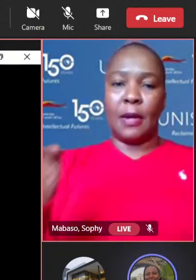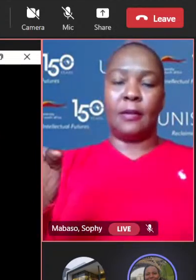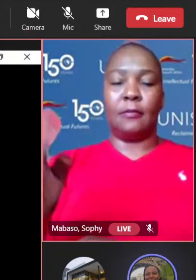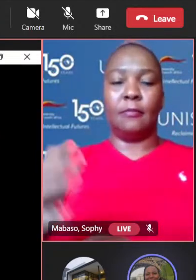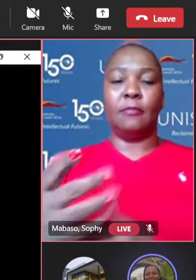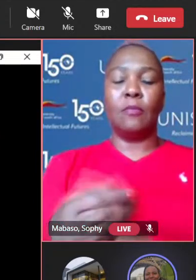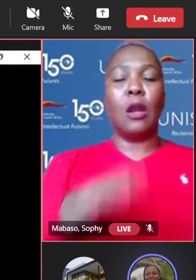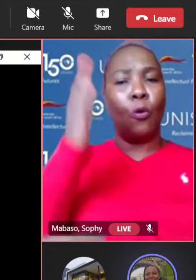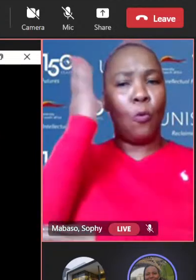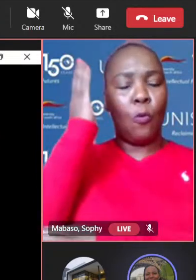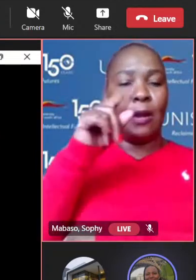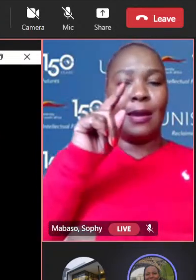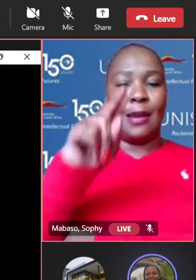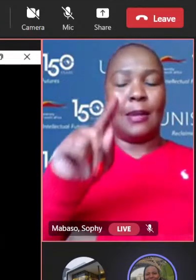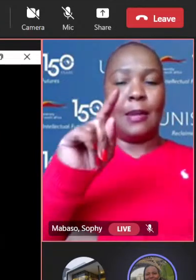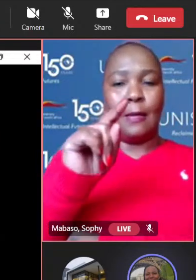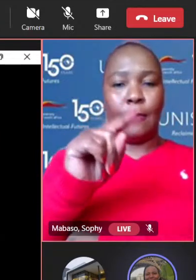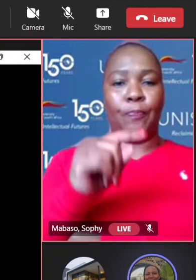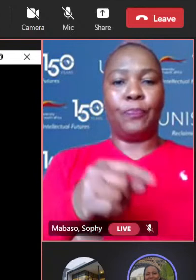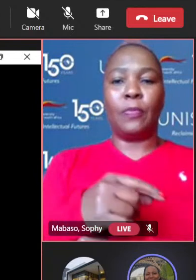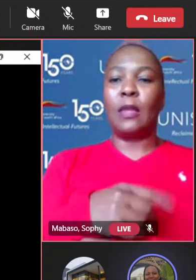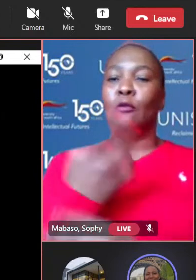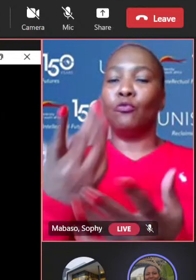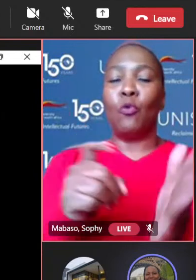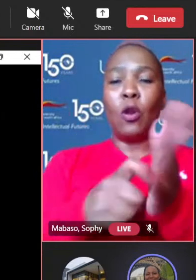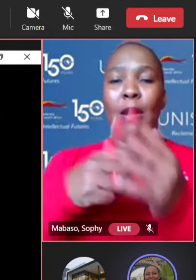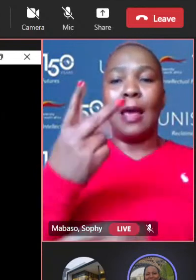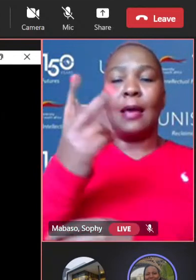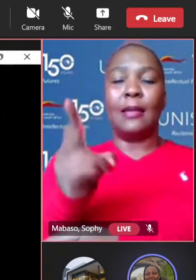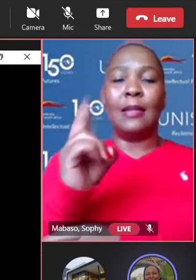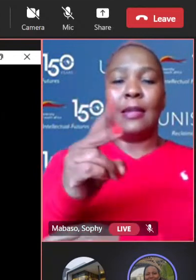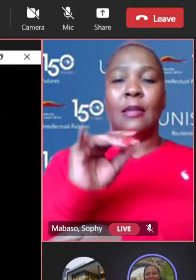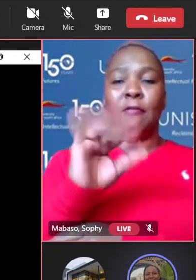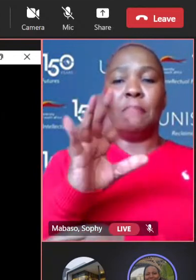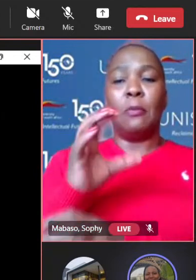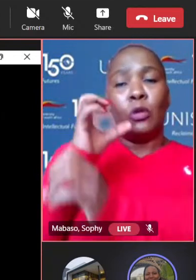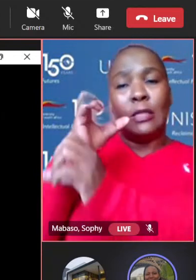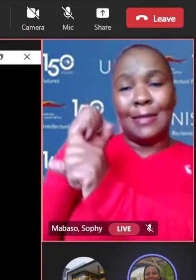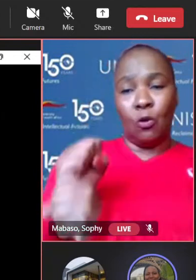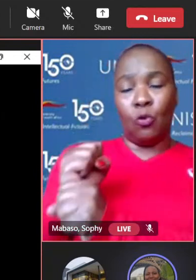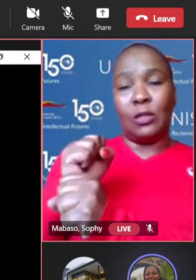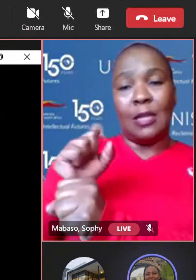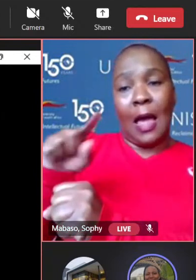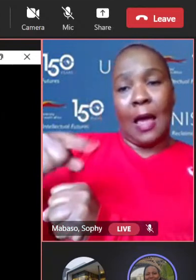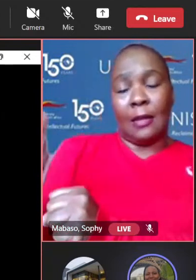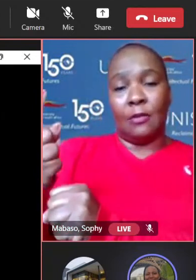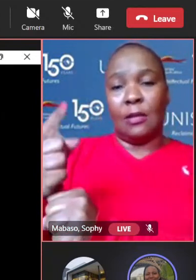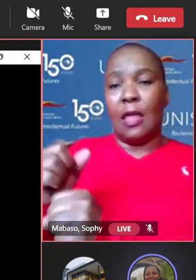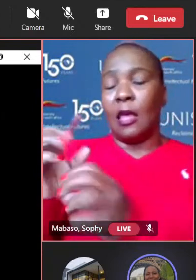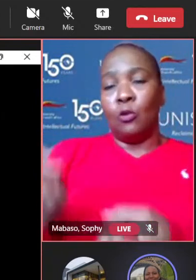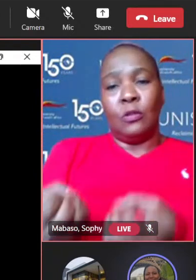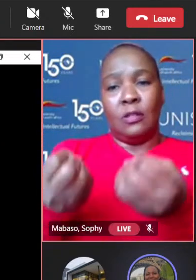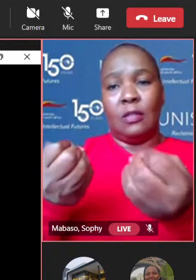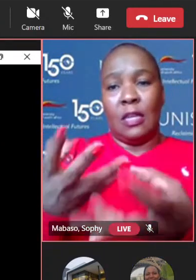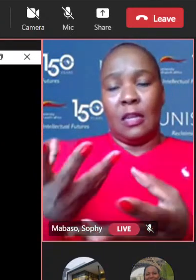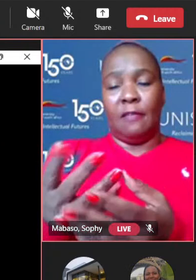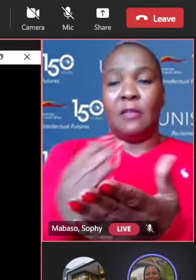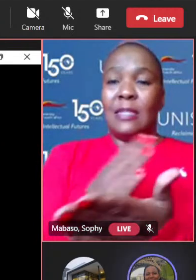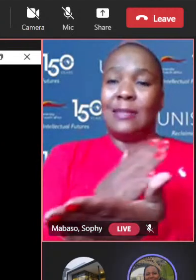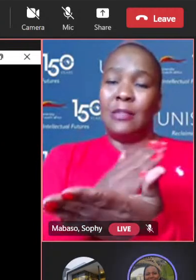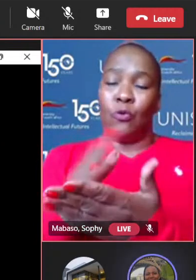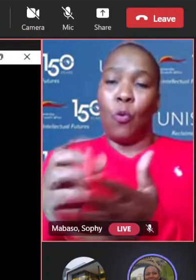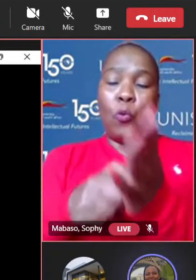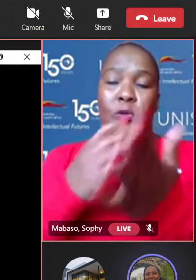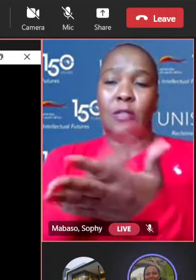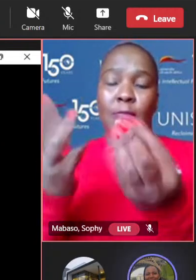that renewals will not be granted if there's a hold on the item or if there is an outstanding library fine.